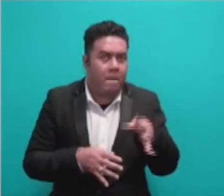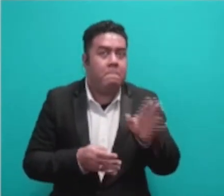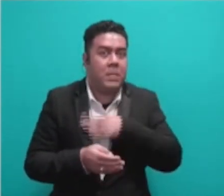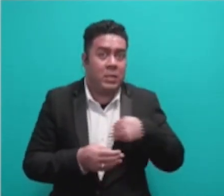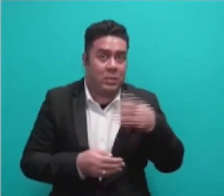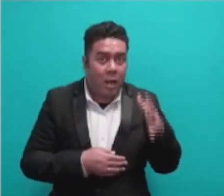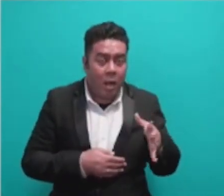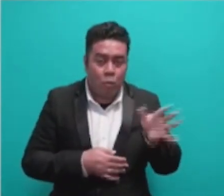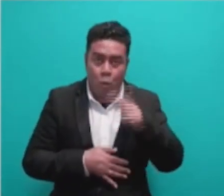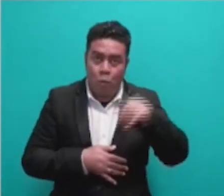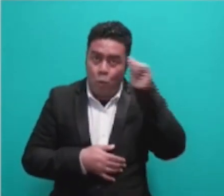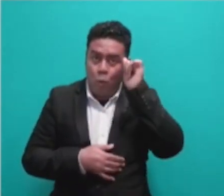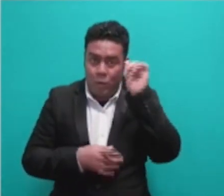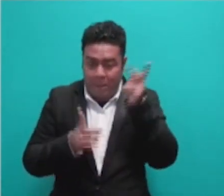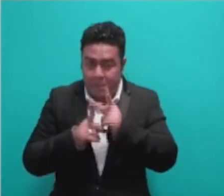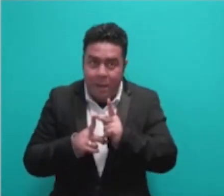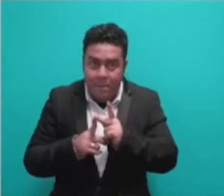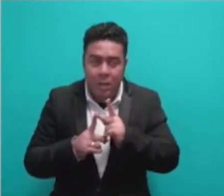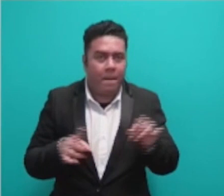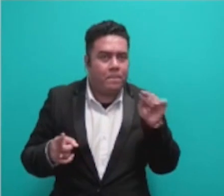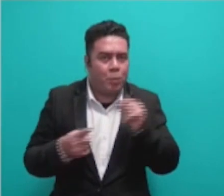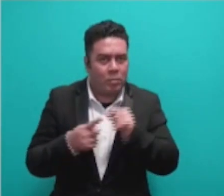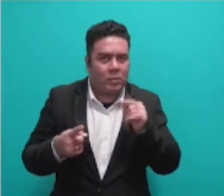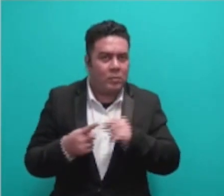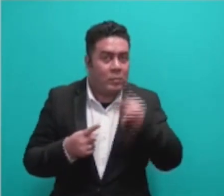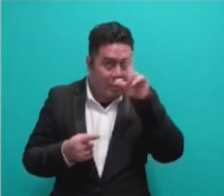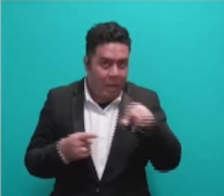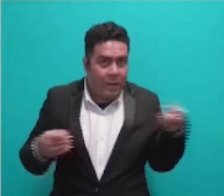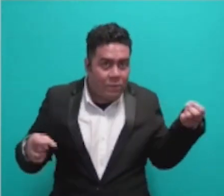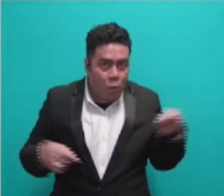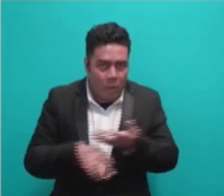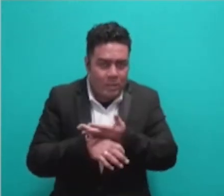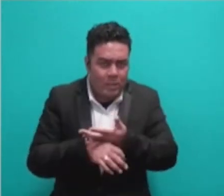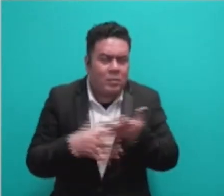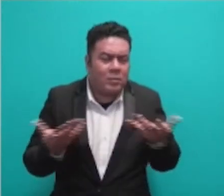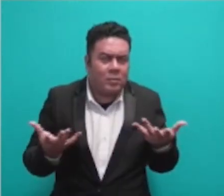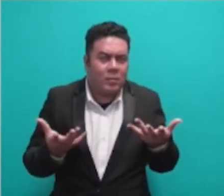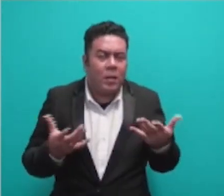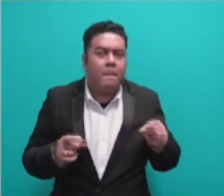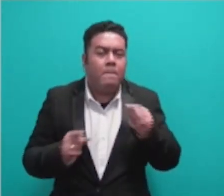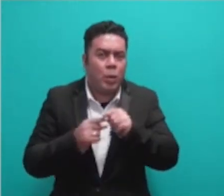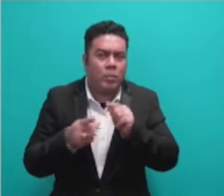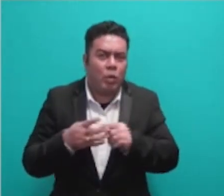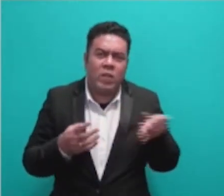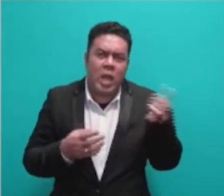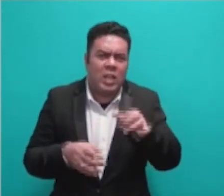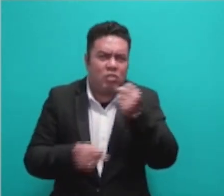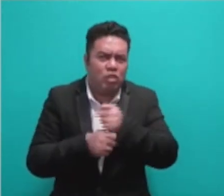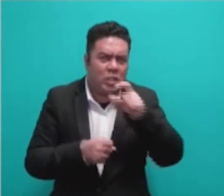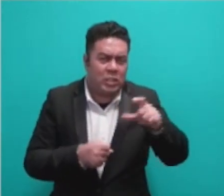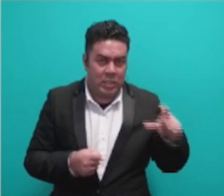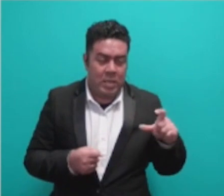we all know, is a politician, a political appointment, and could influence, a political decision could influence the appointment of any GCC